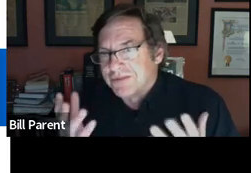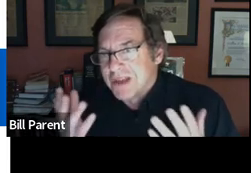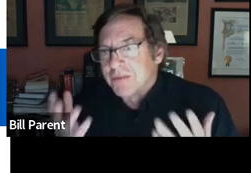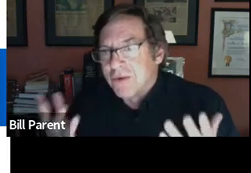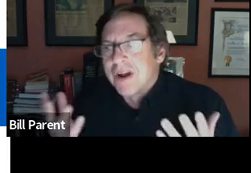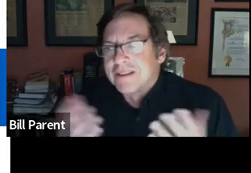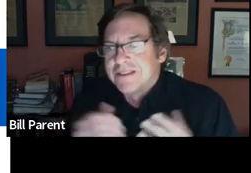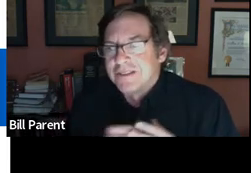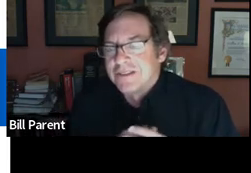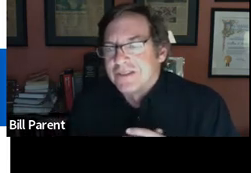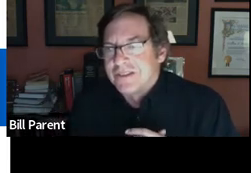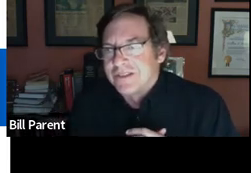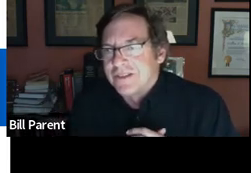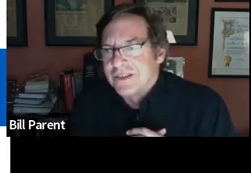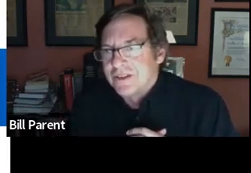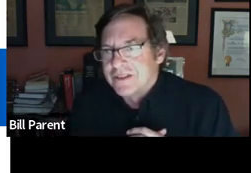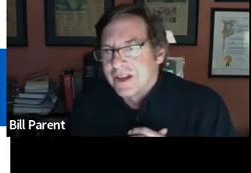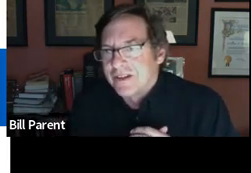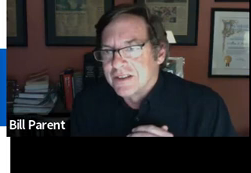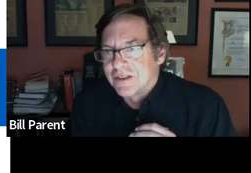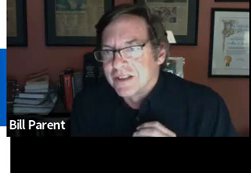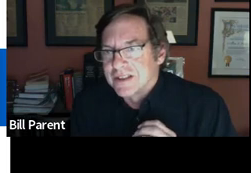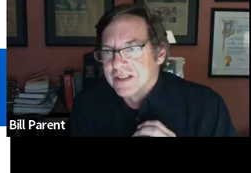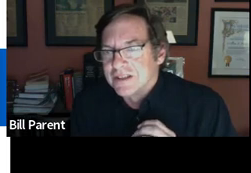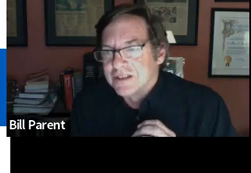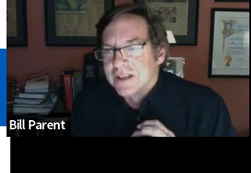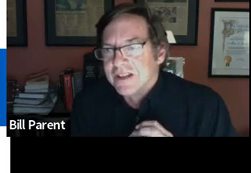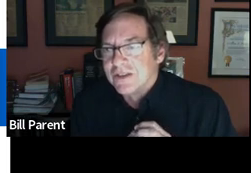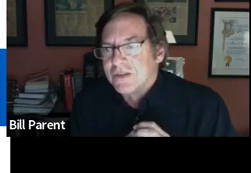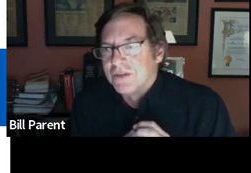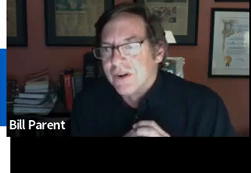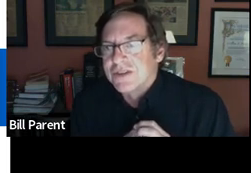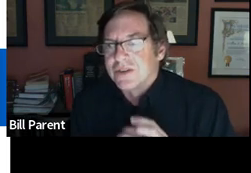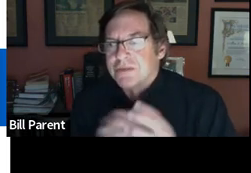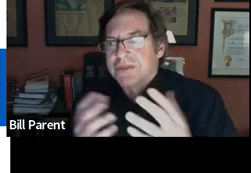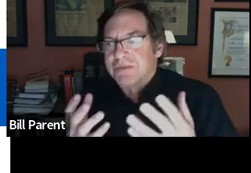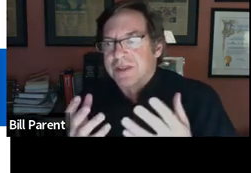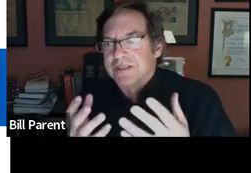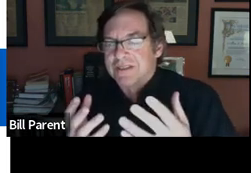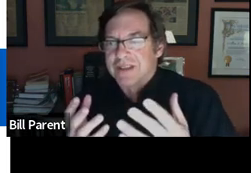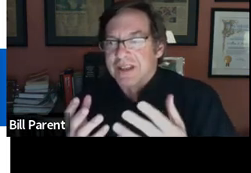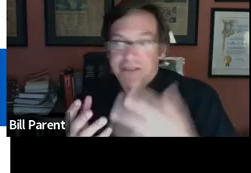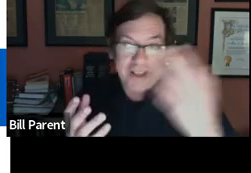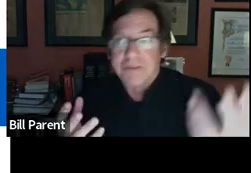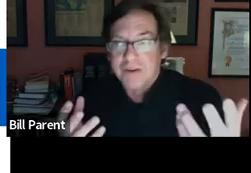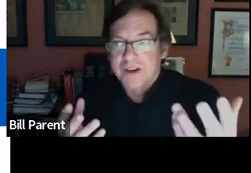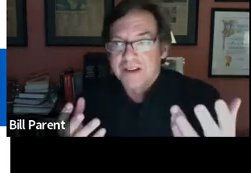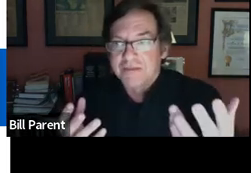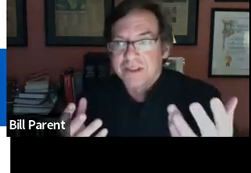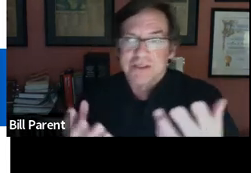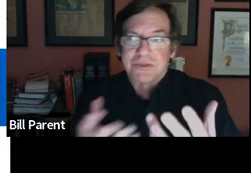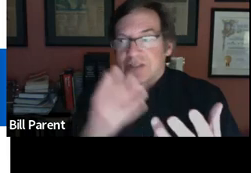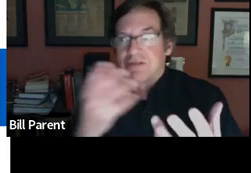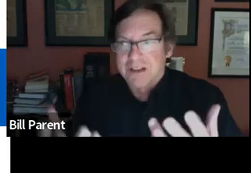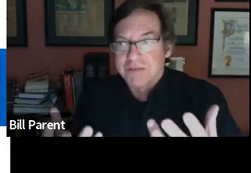will number one, it's encouraging organizations to also submit an innovative program